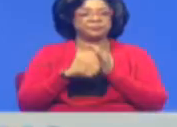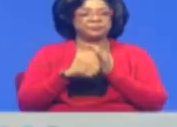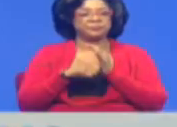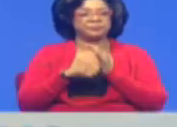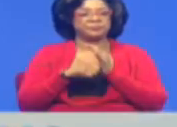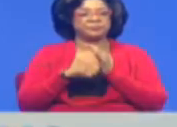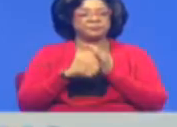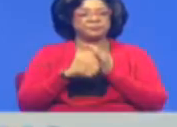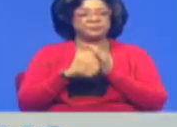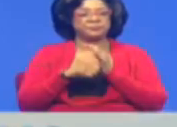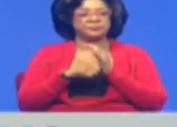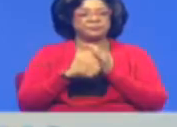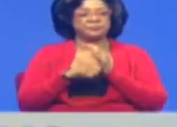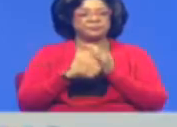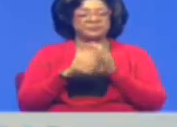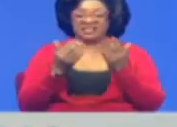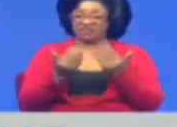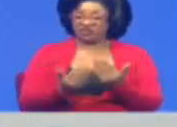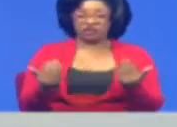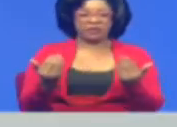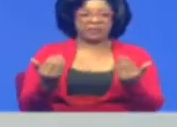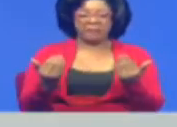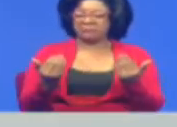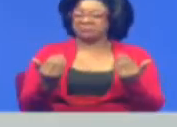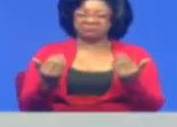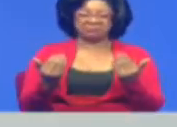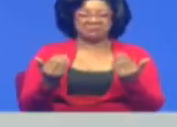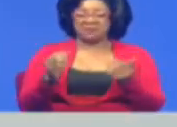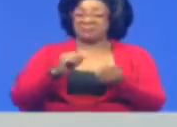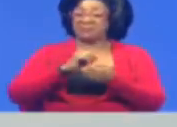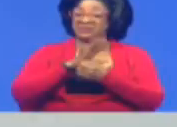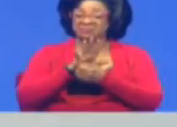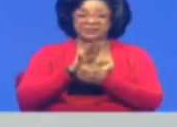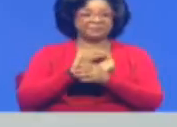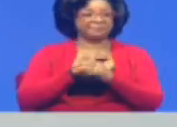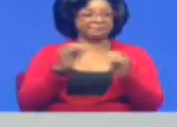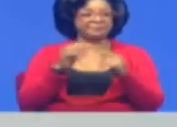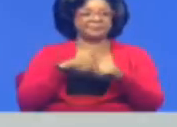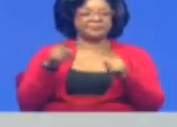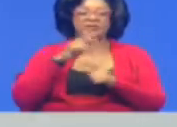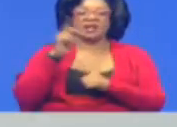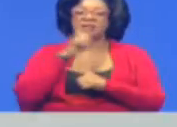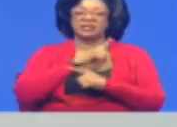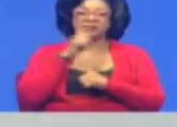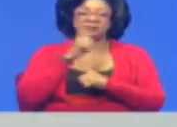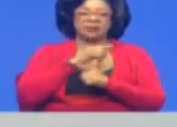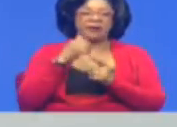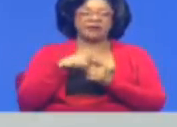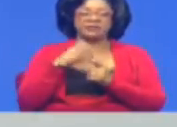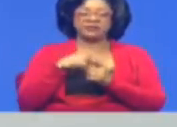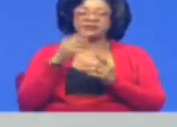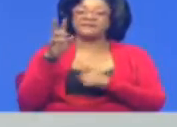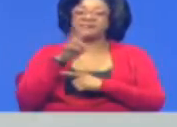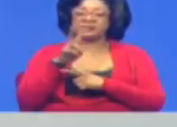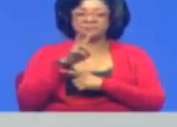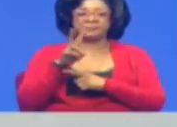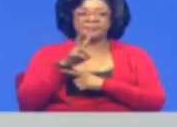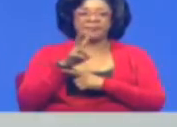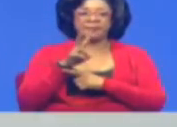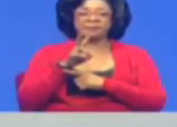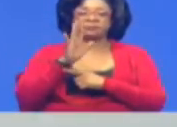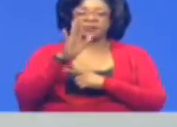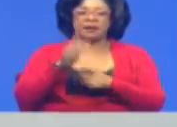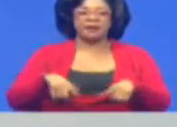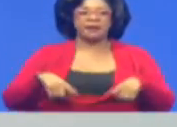Now, children may not be the face of the pandemic, but they risk being among some of its biggest victims as their lives are